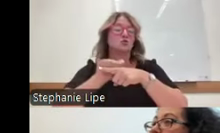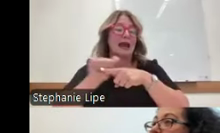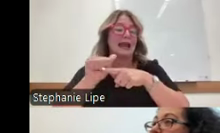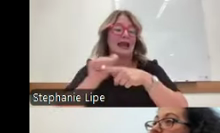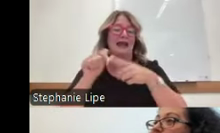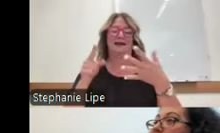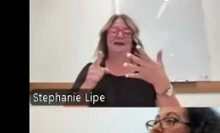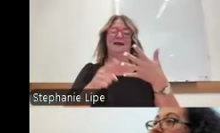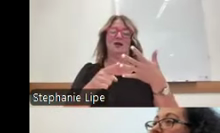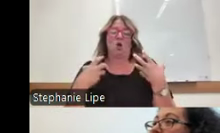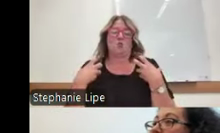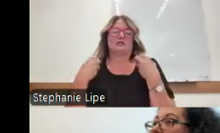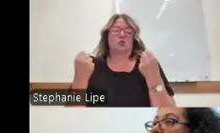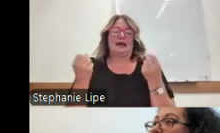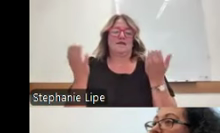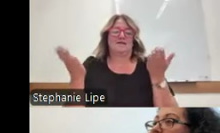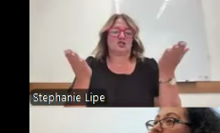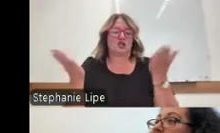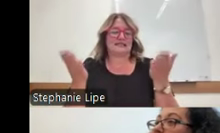referrals, training,